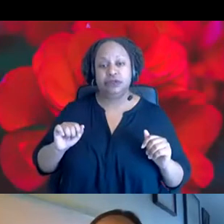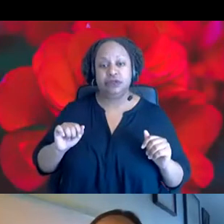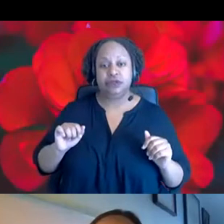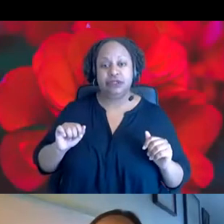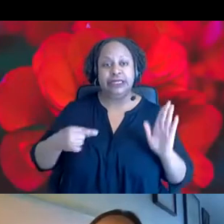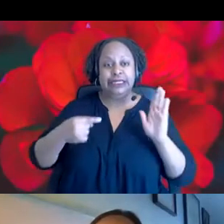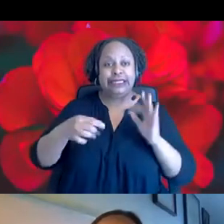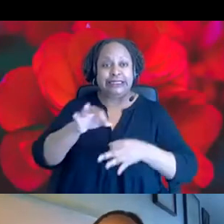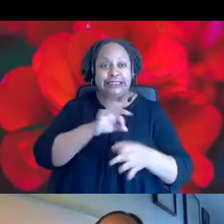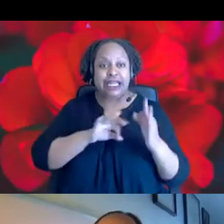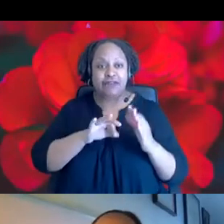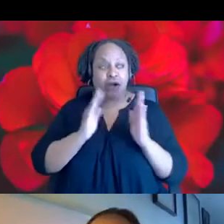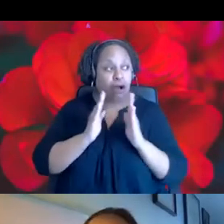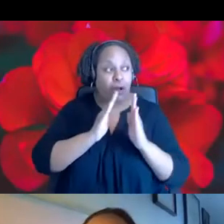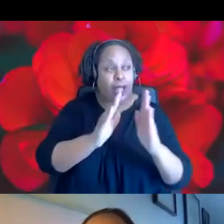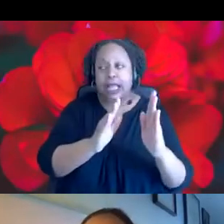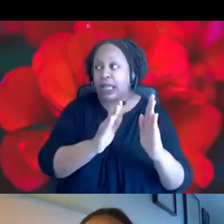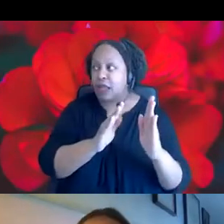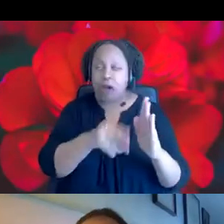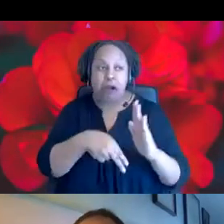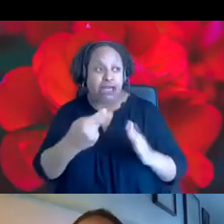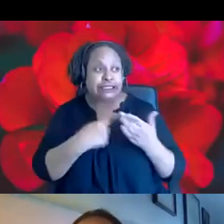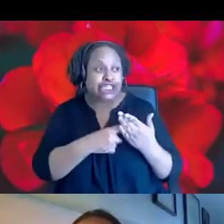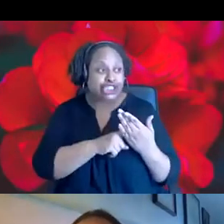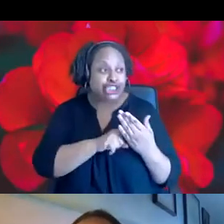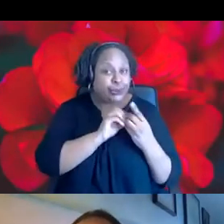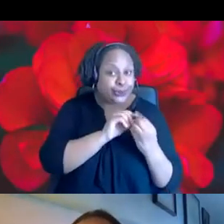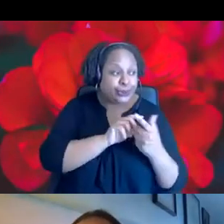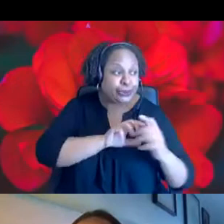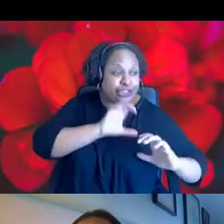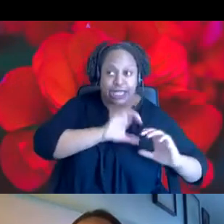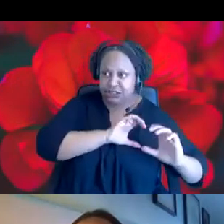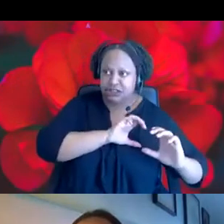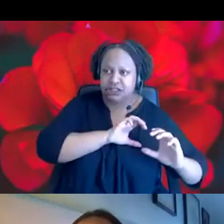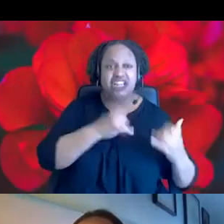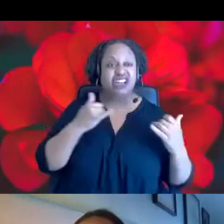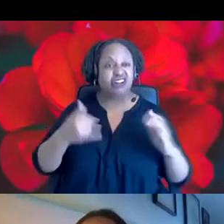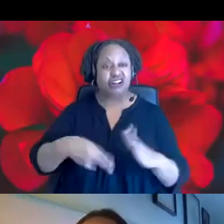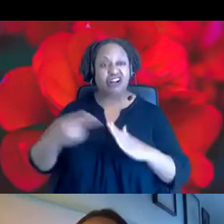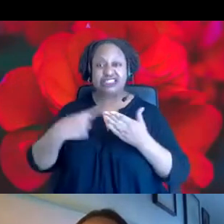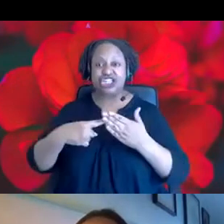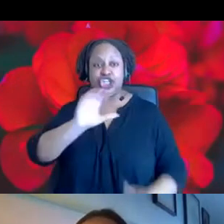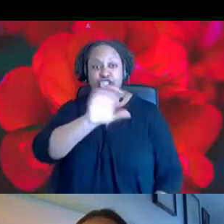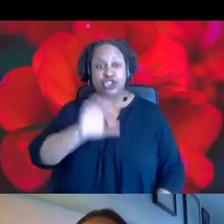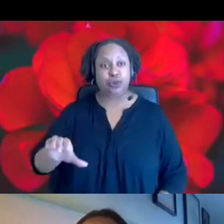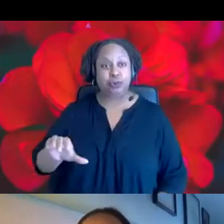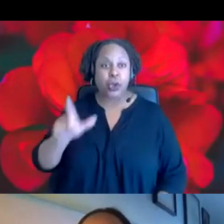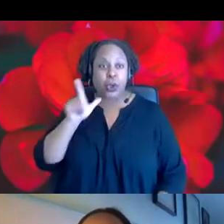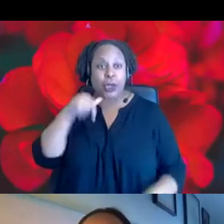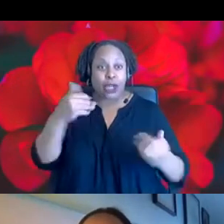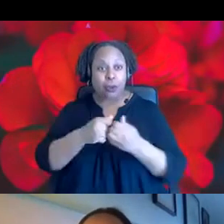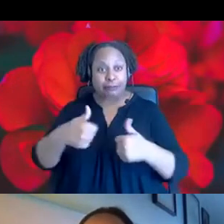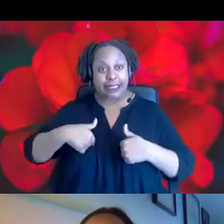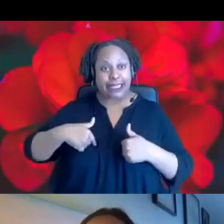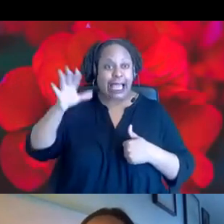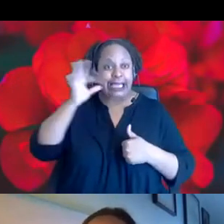hallway where anyone can just drop by, we can have frank conversations on Zoom where, you know, only my cat will be around,